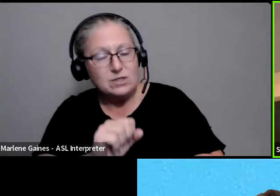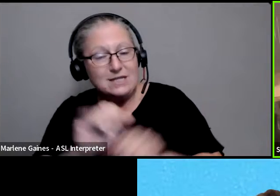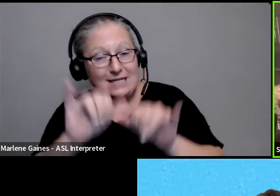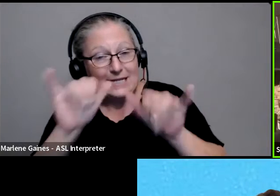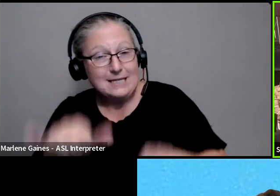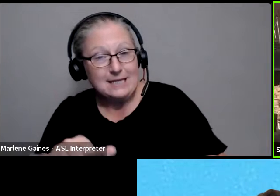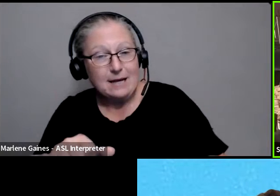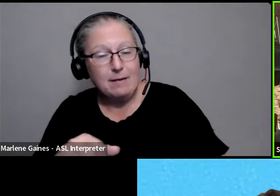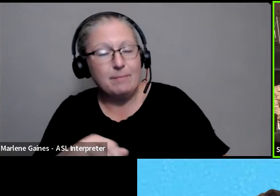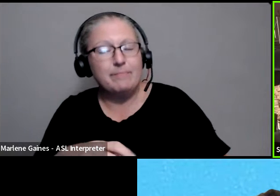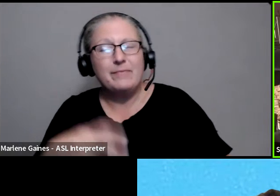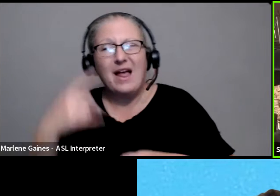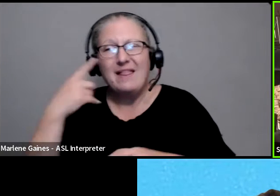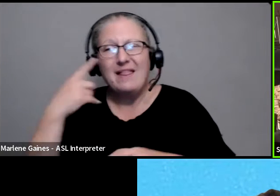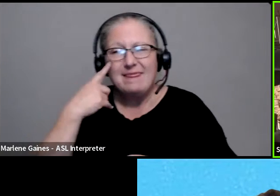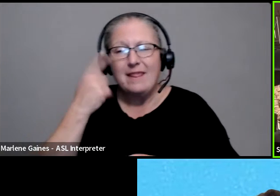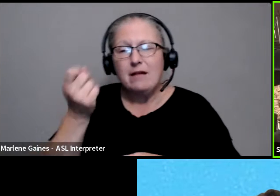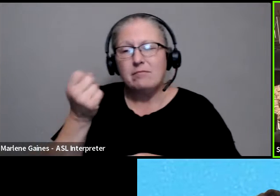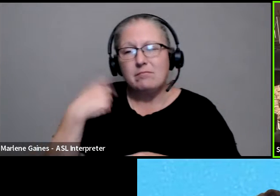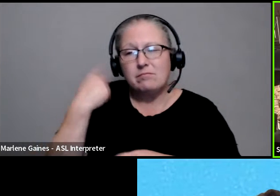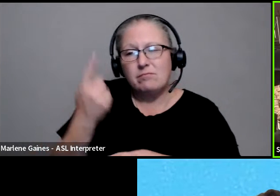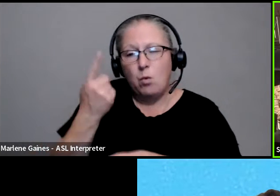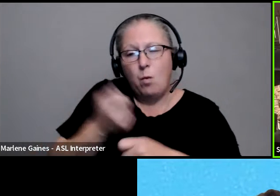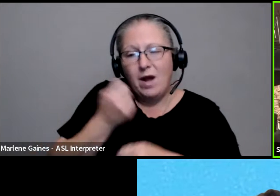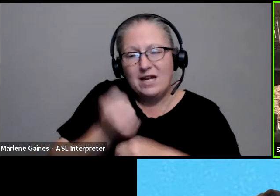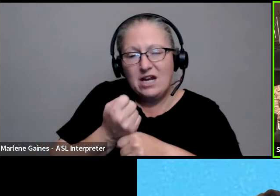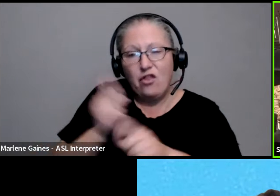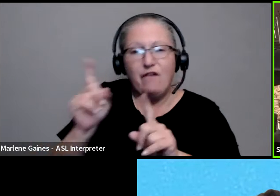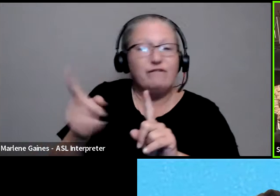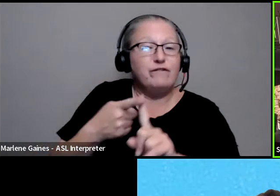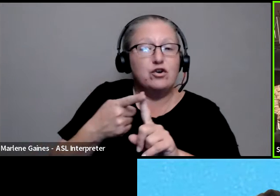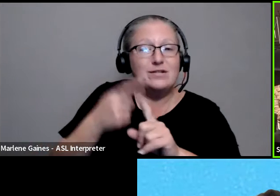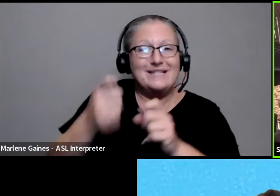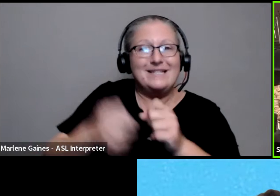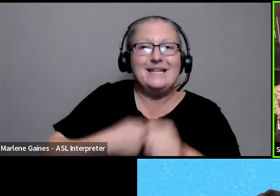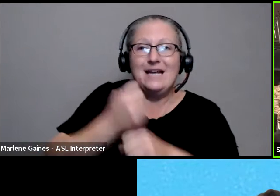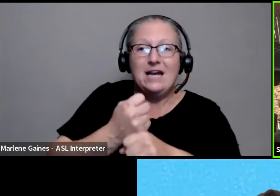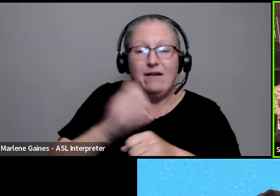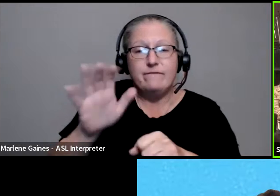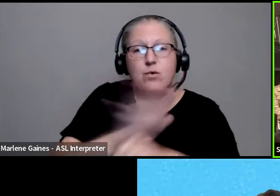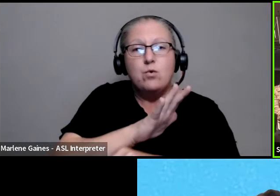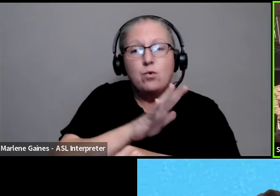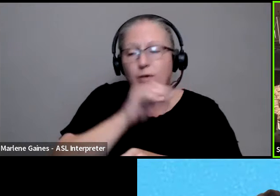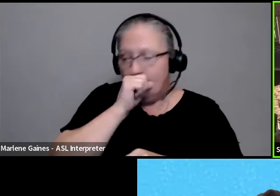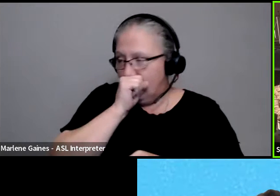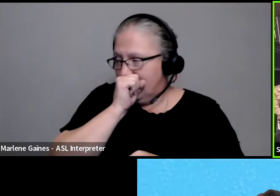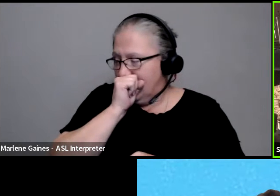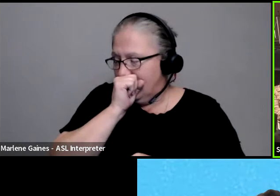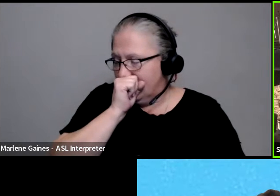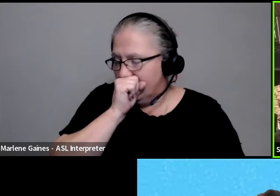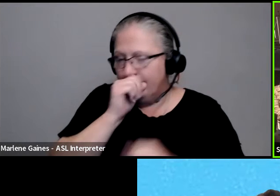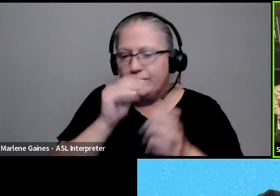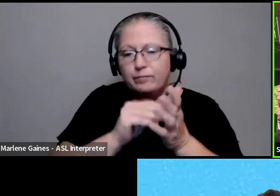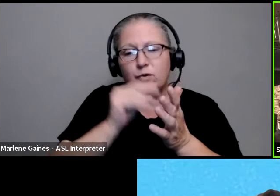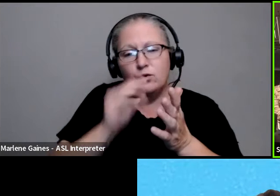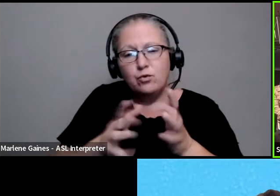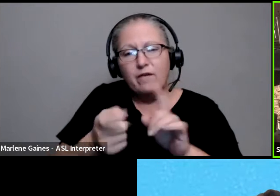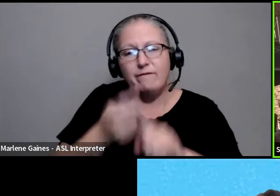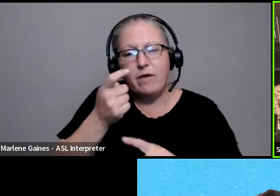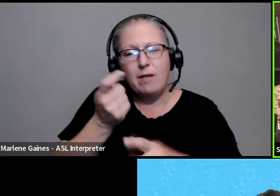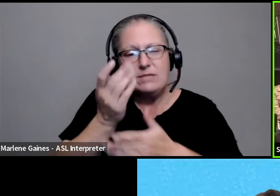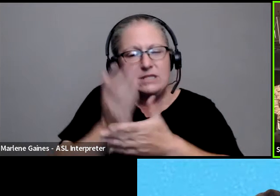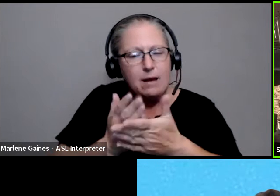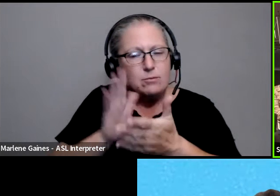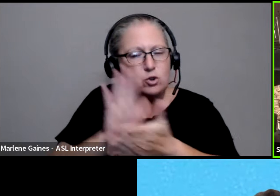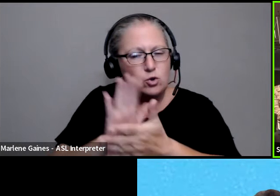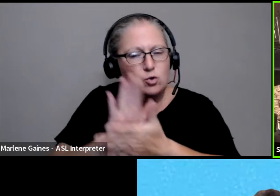this past year, I think was kind of like the first full year where I think, students from a couple of the schools, because I think